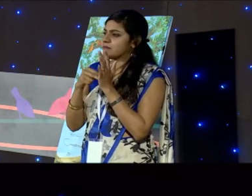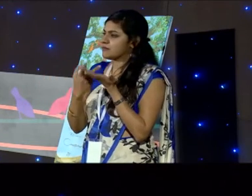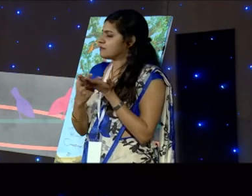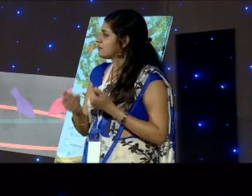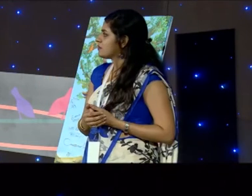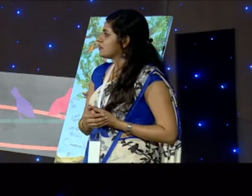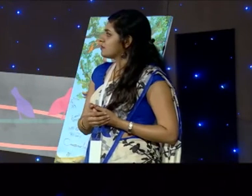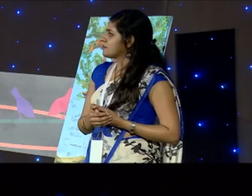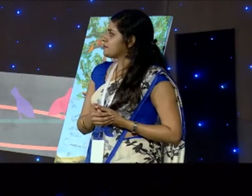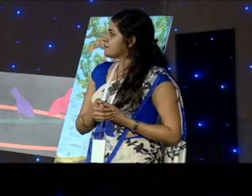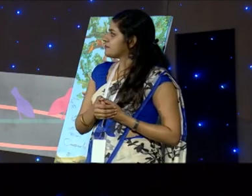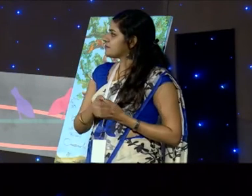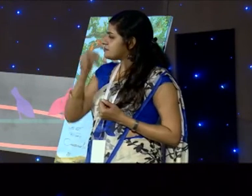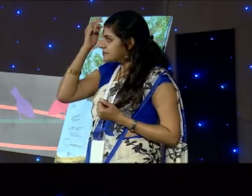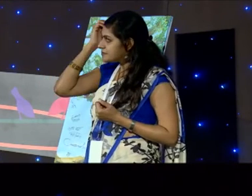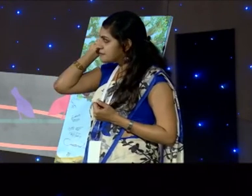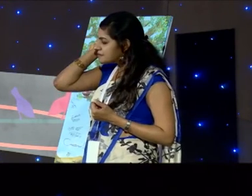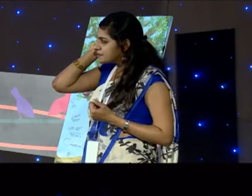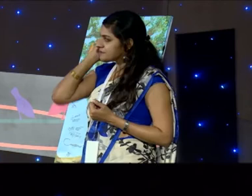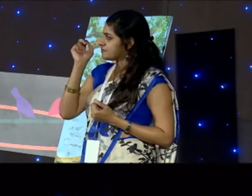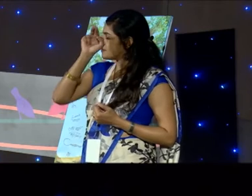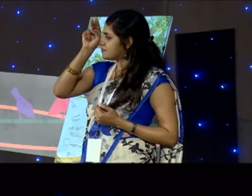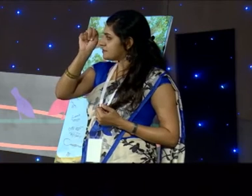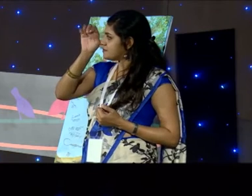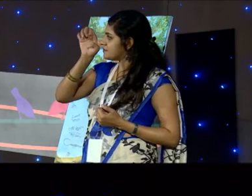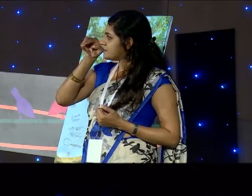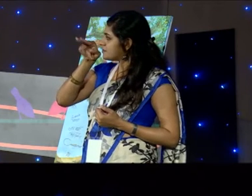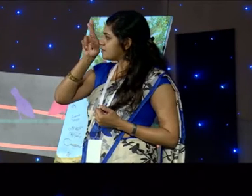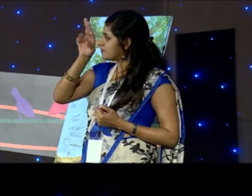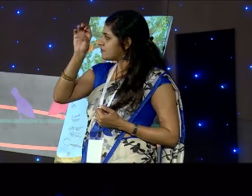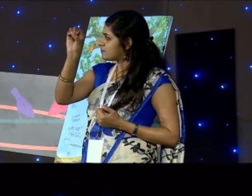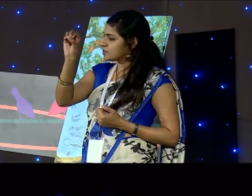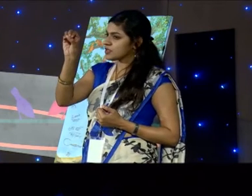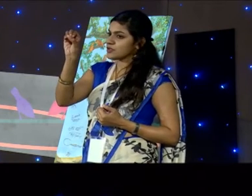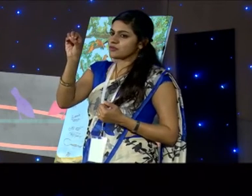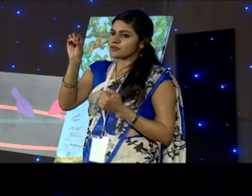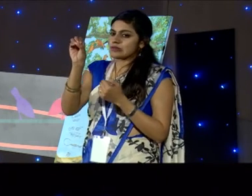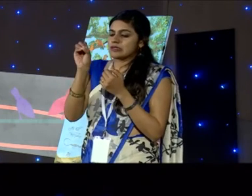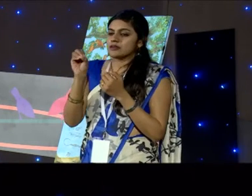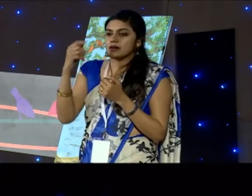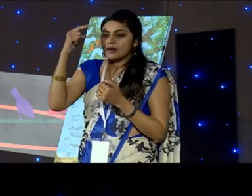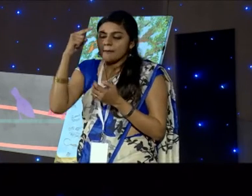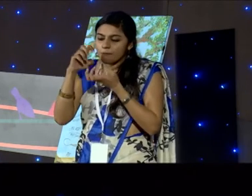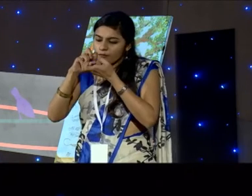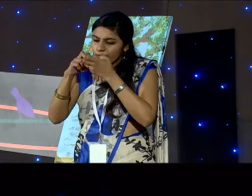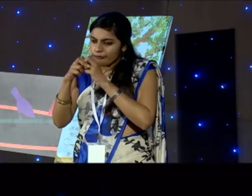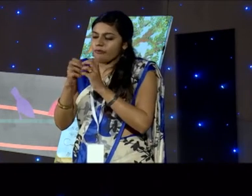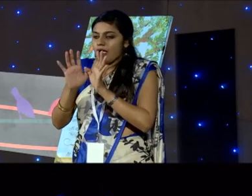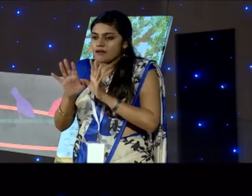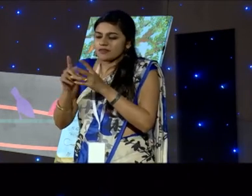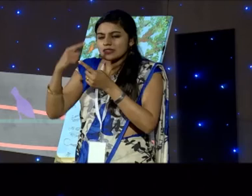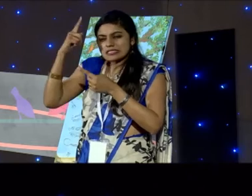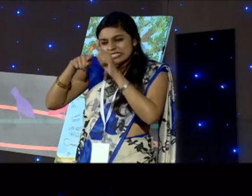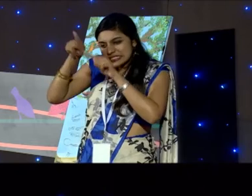of neurodiversity, and sometimes even involves talent. And we should be celebrating